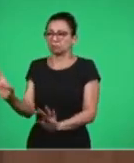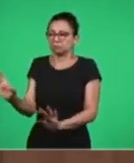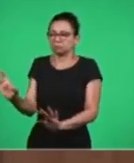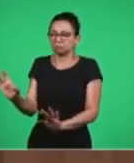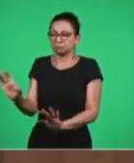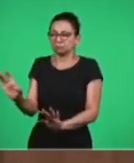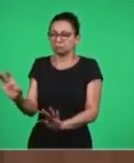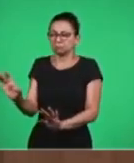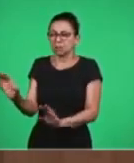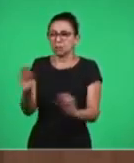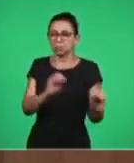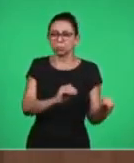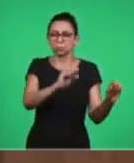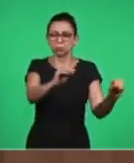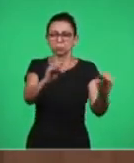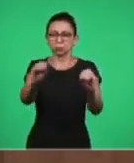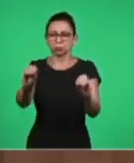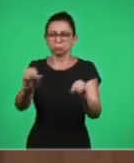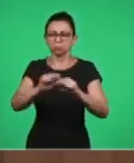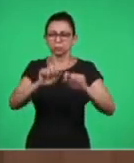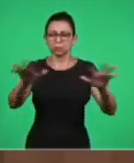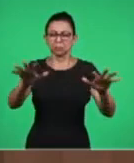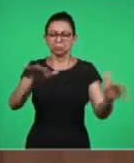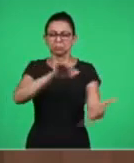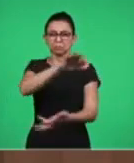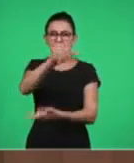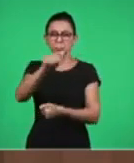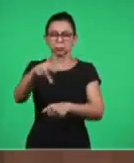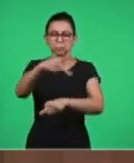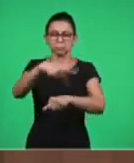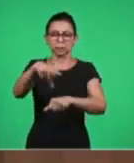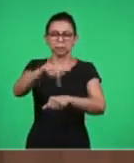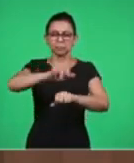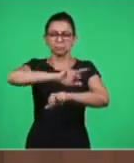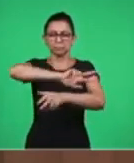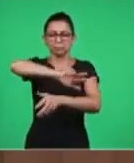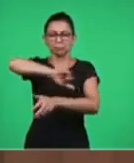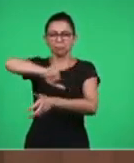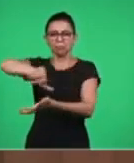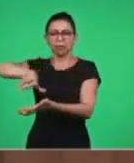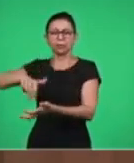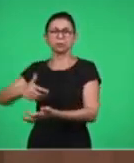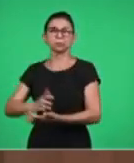living in their own country where they were. Prophetically speaking,